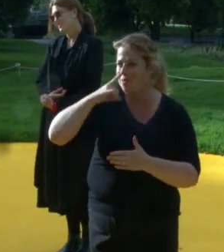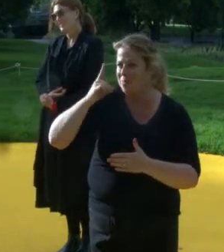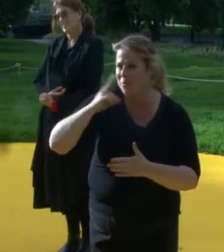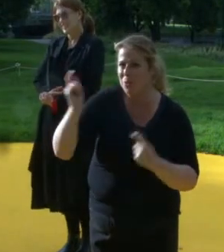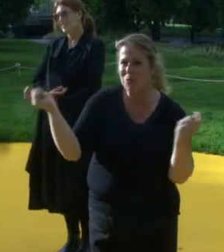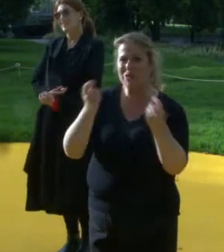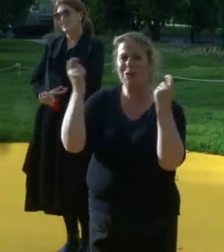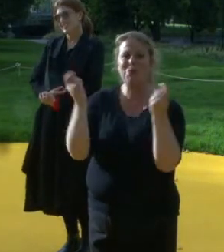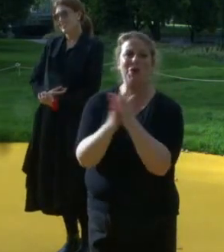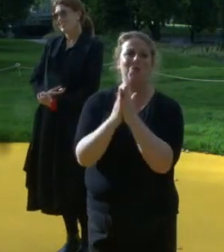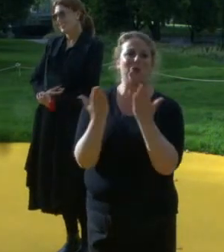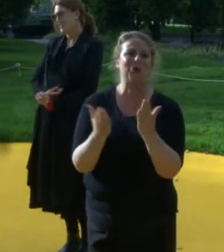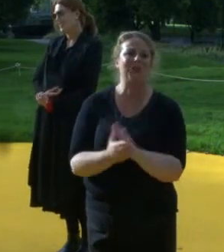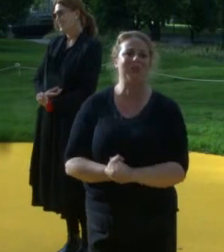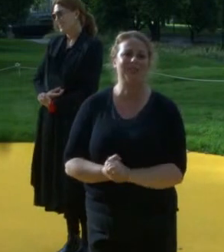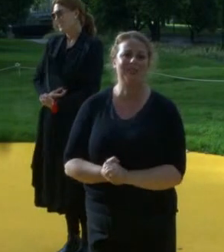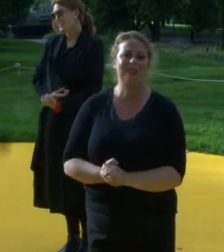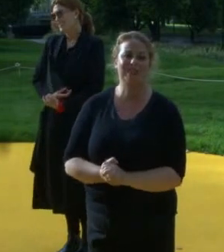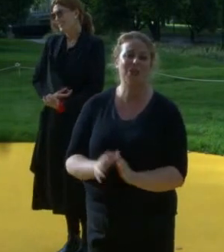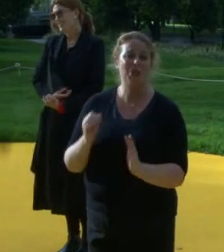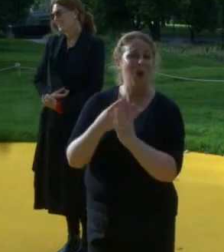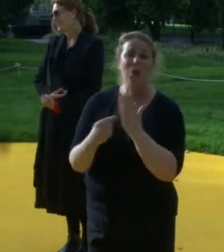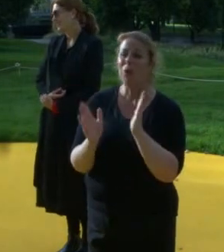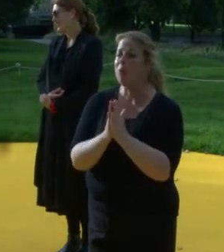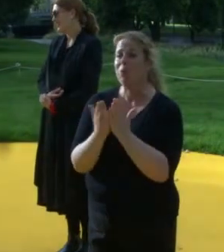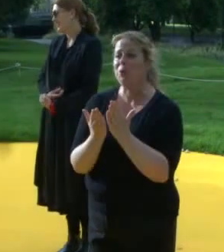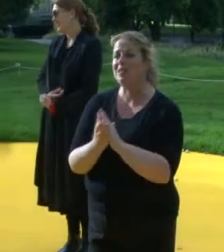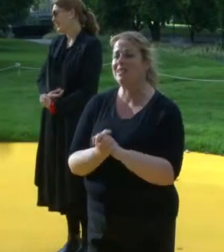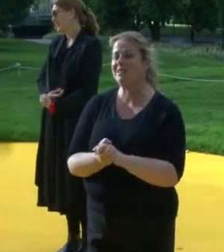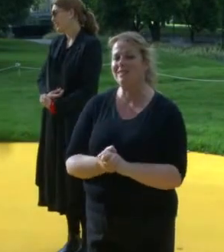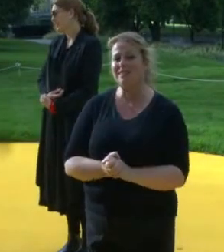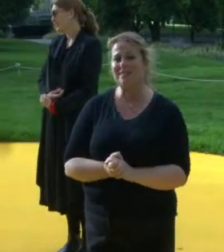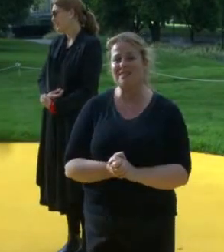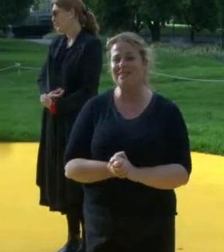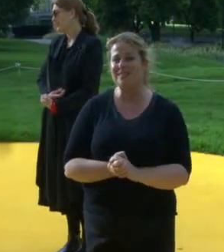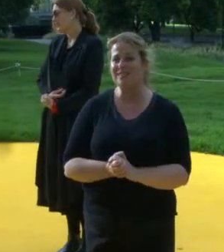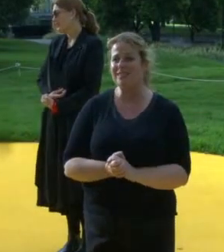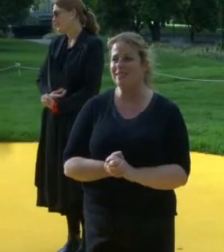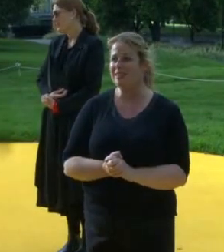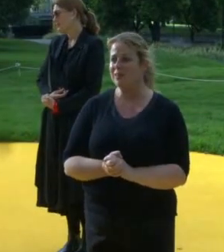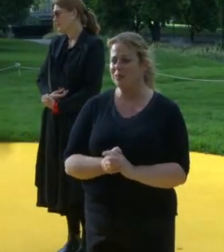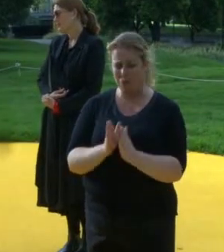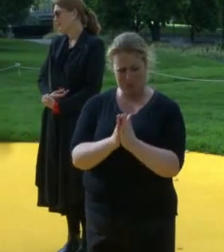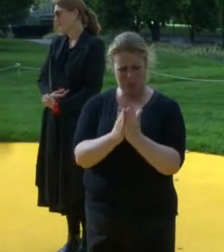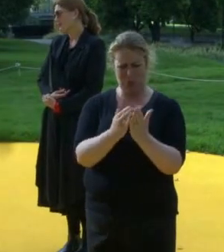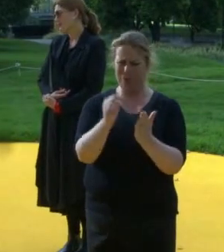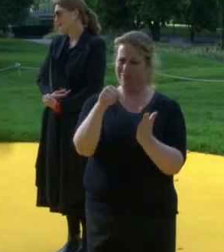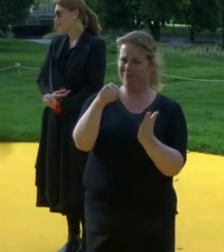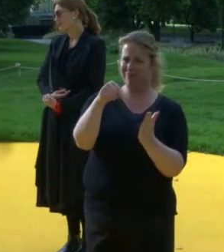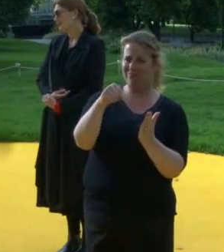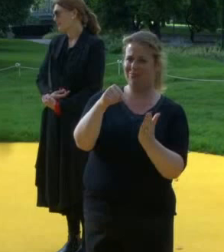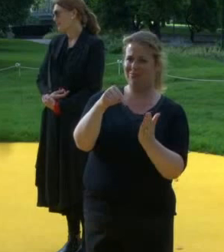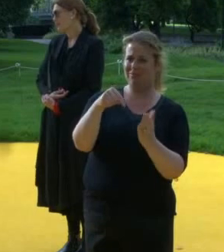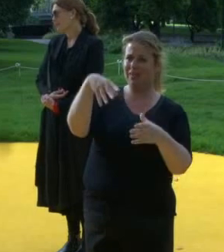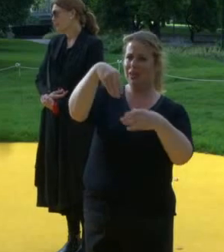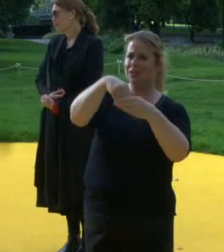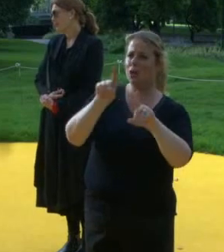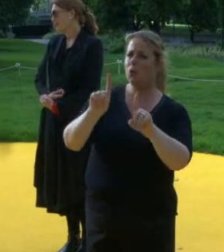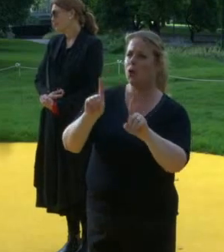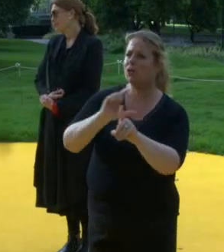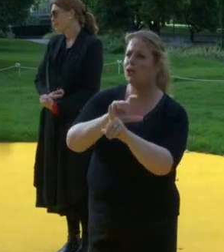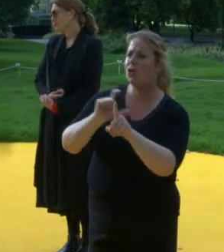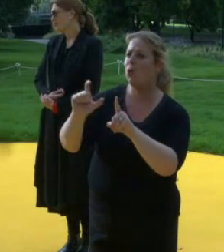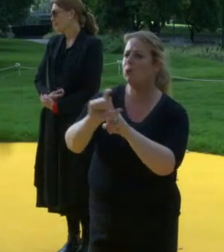celebrating books. But not just books, these kind of vessels that carry our culture and